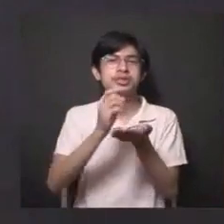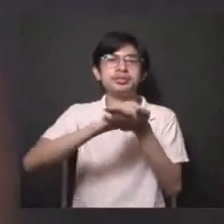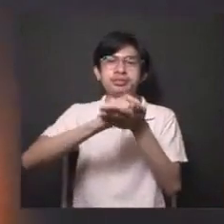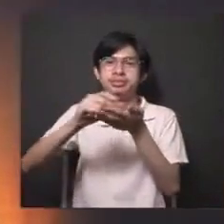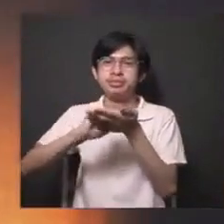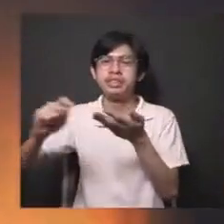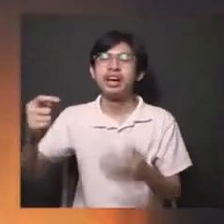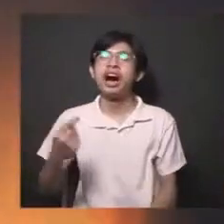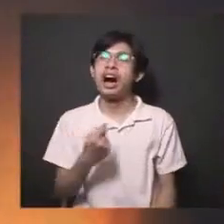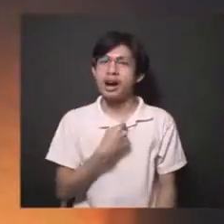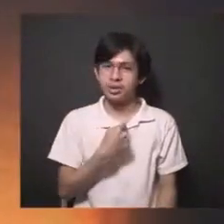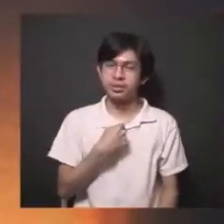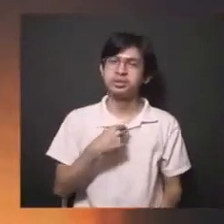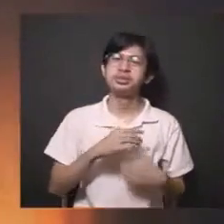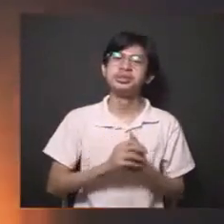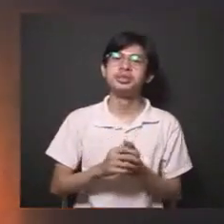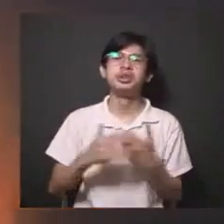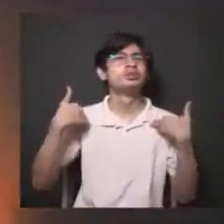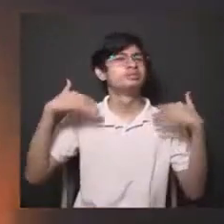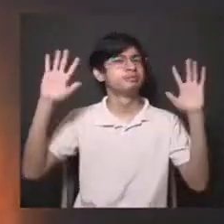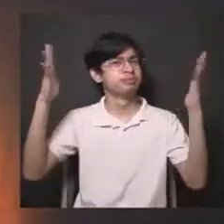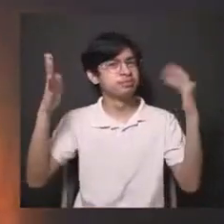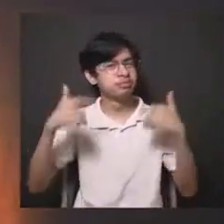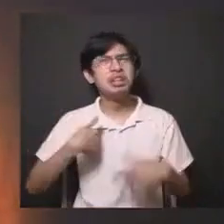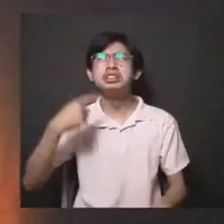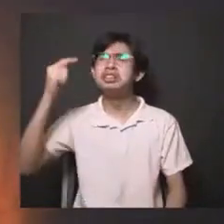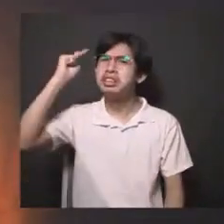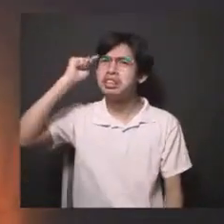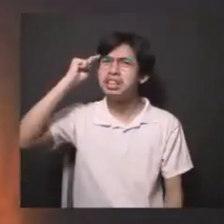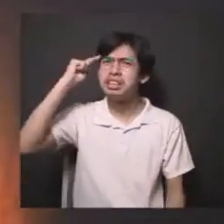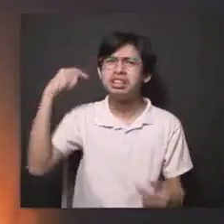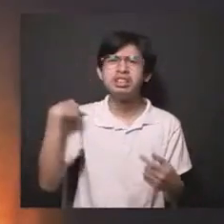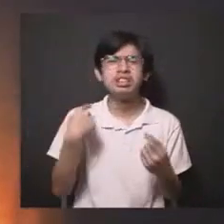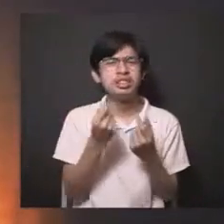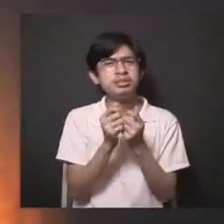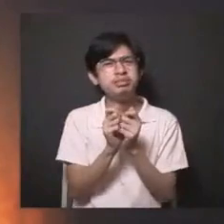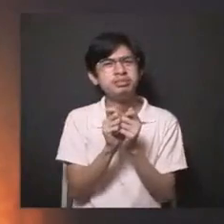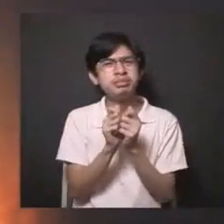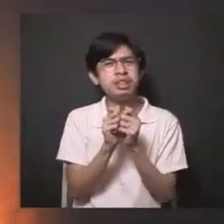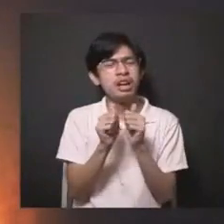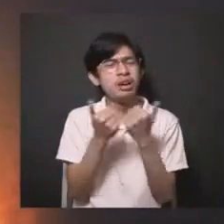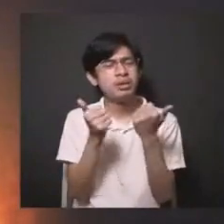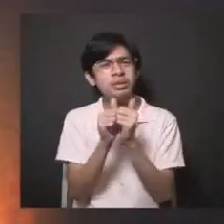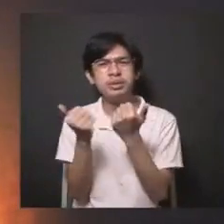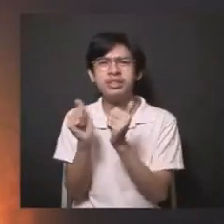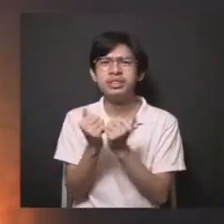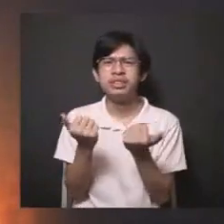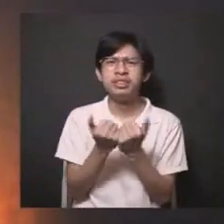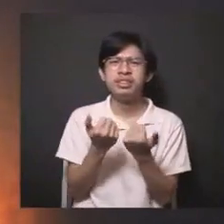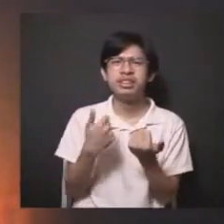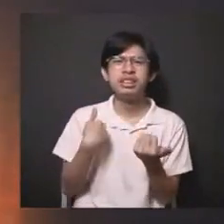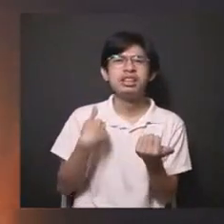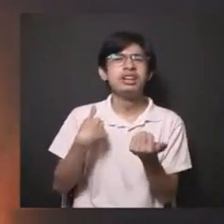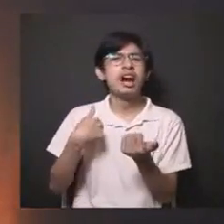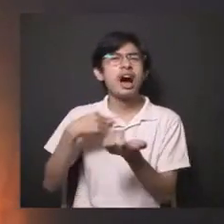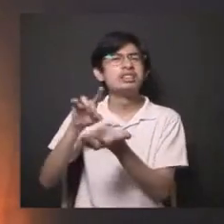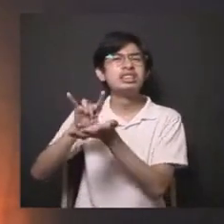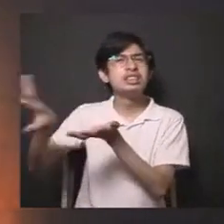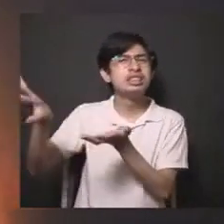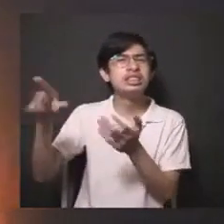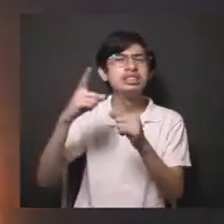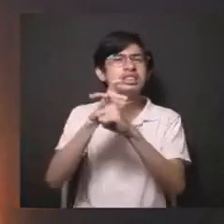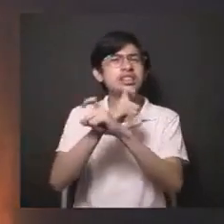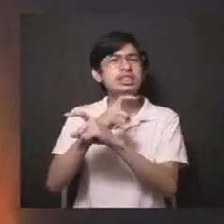And the logic on hindsight is very simple. I hated complicated books. So